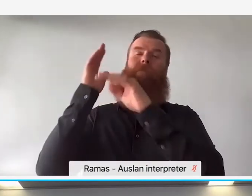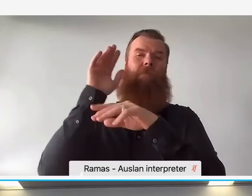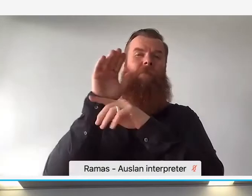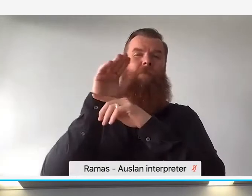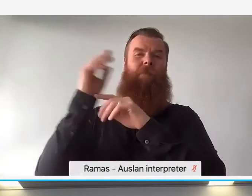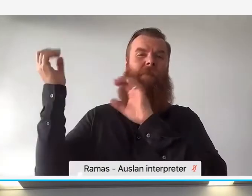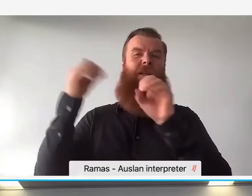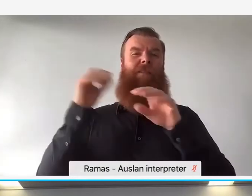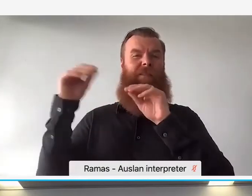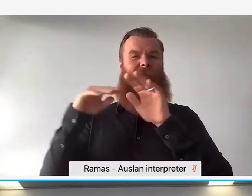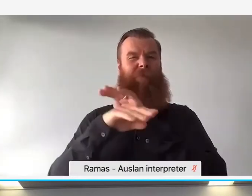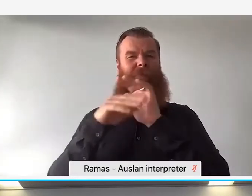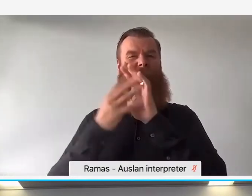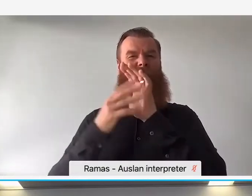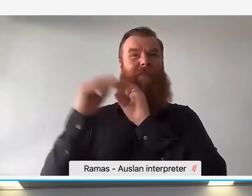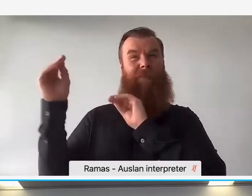an agent to your workers.